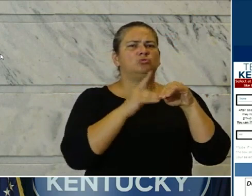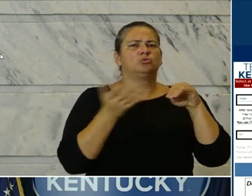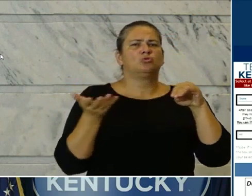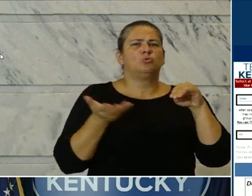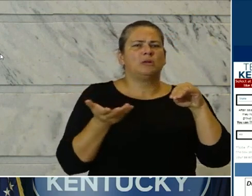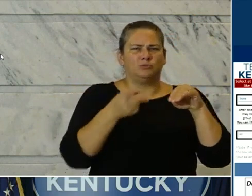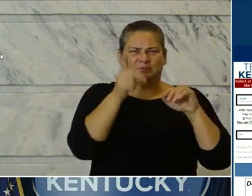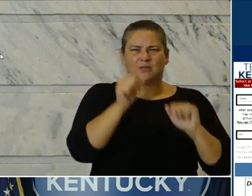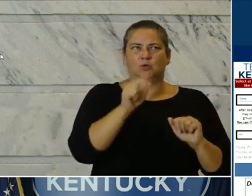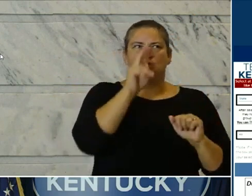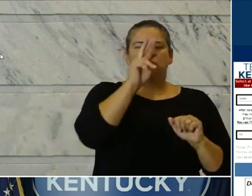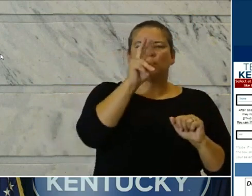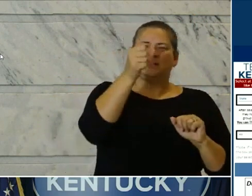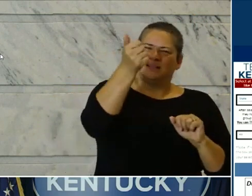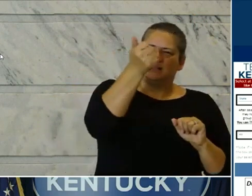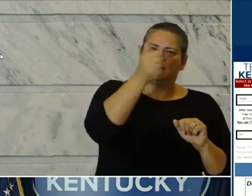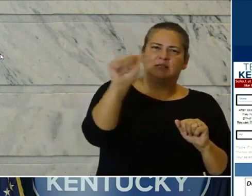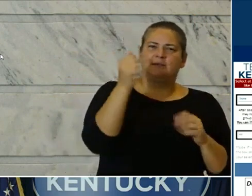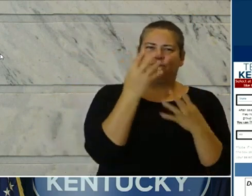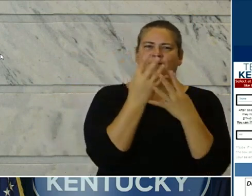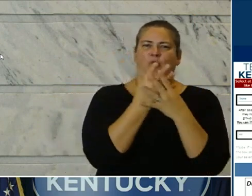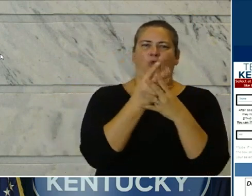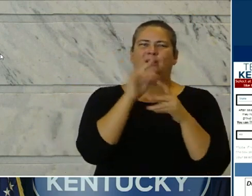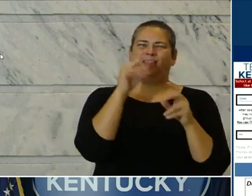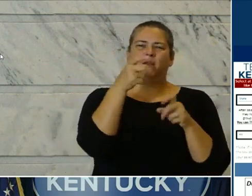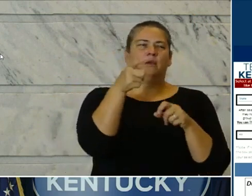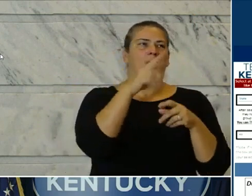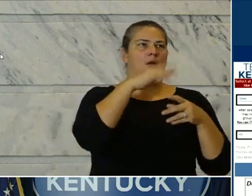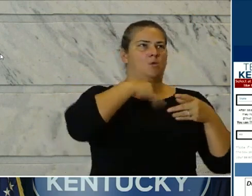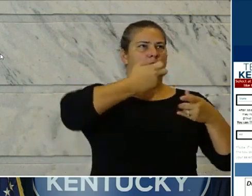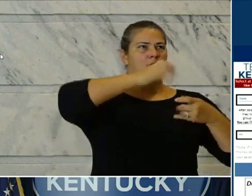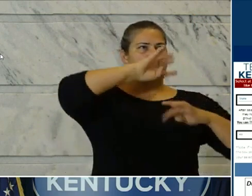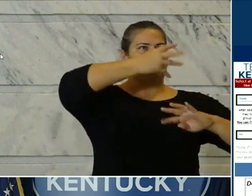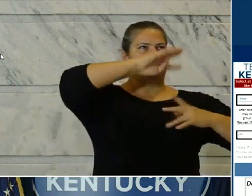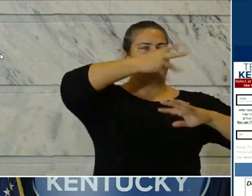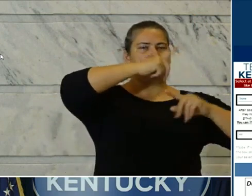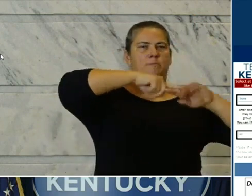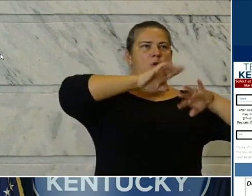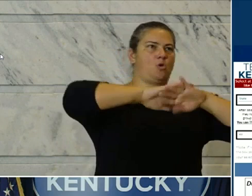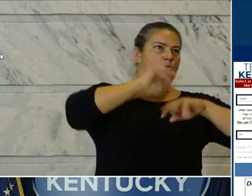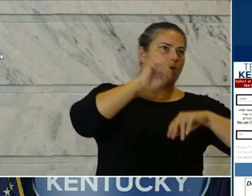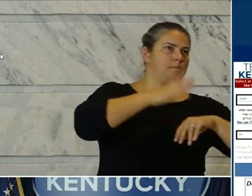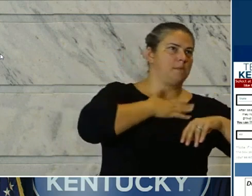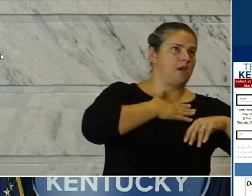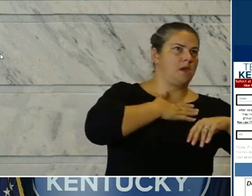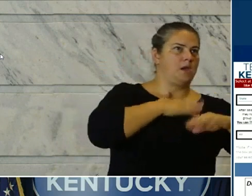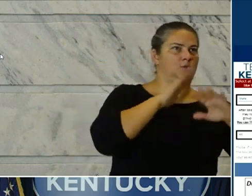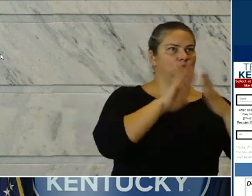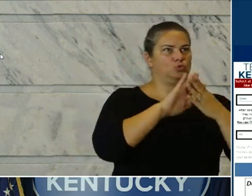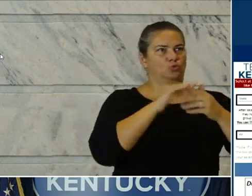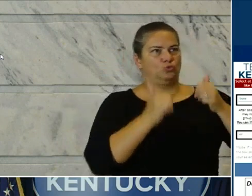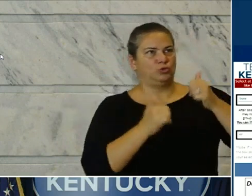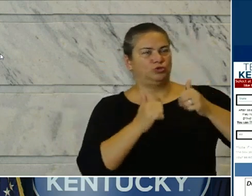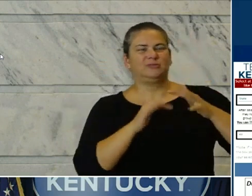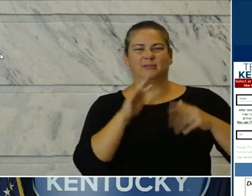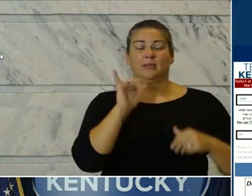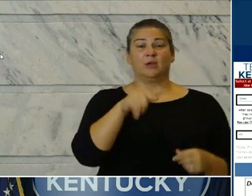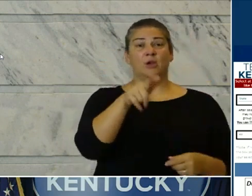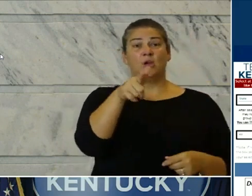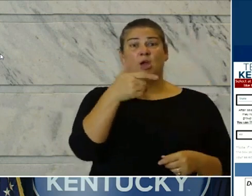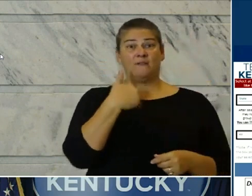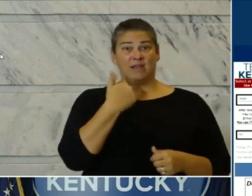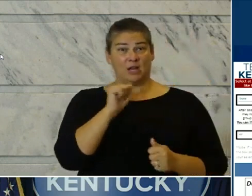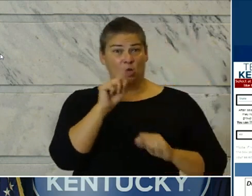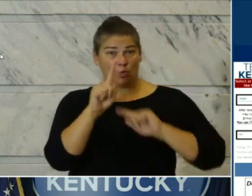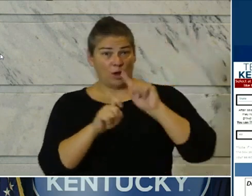can look at any kind of a filter for your community or greater region in your area. If you have questions about your